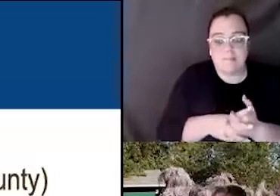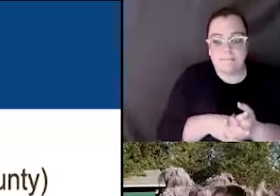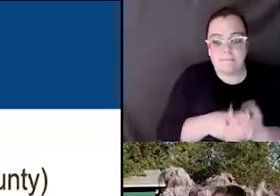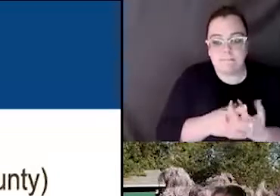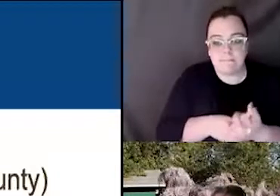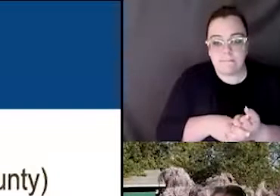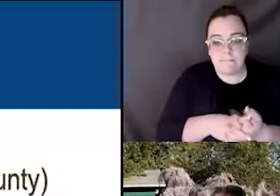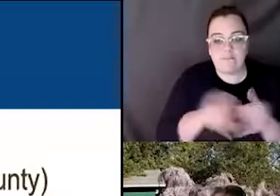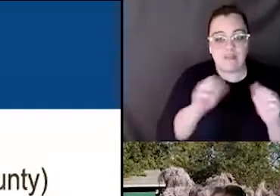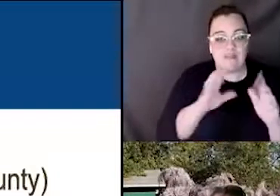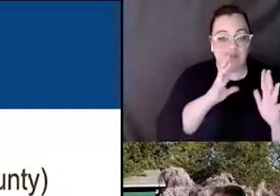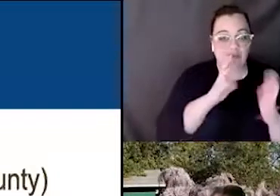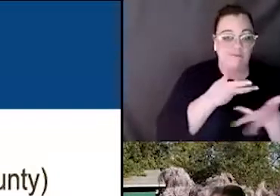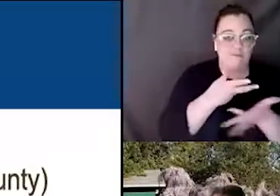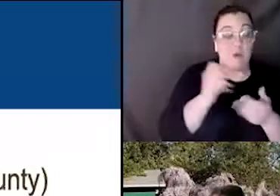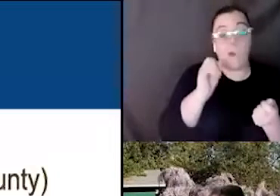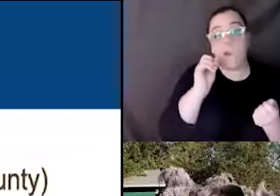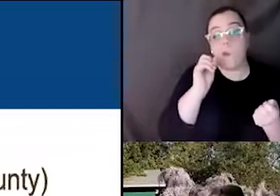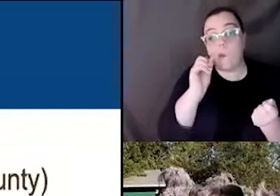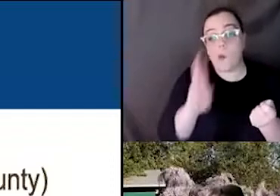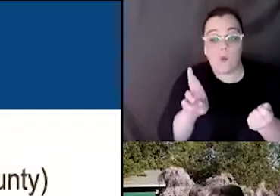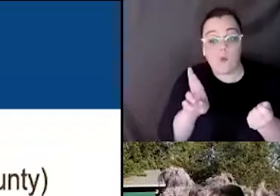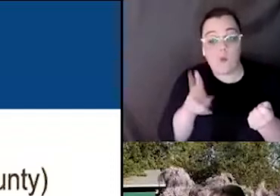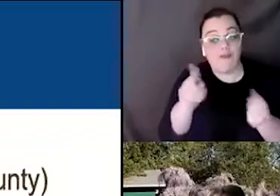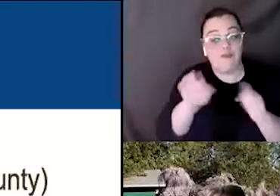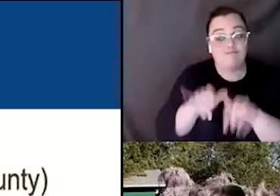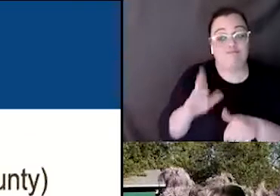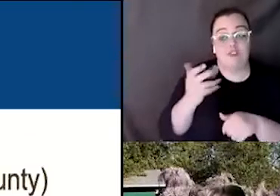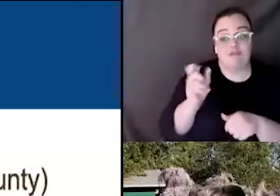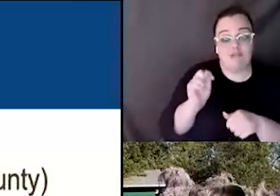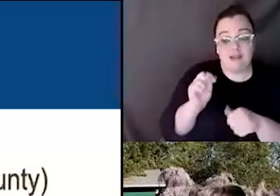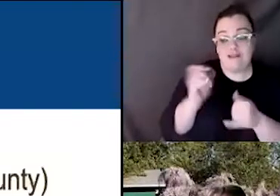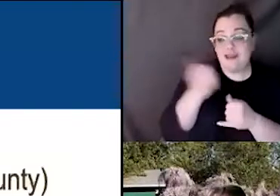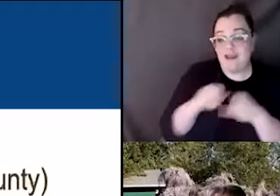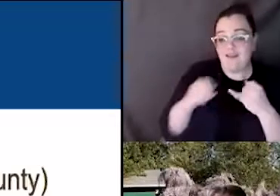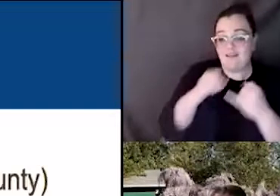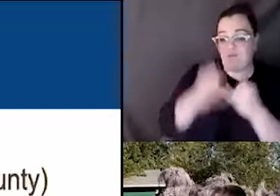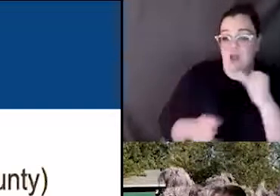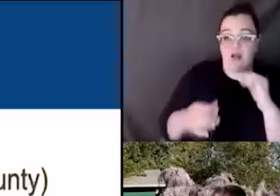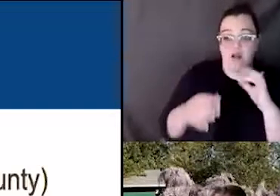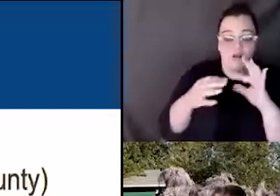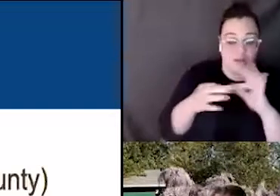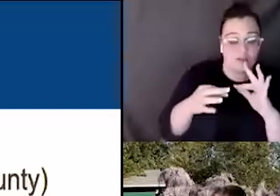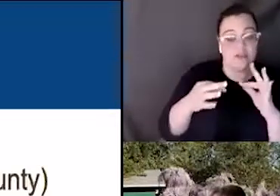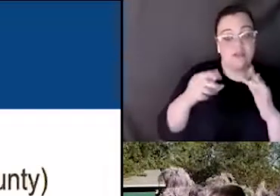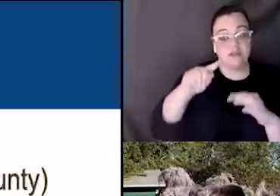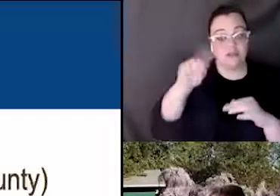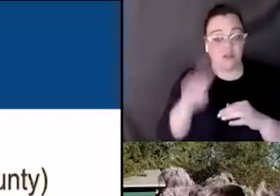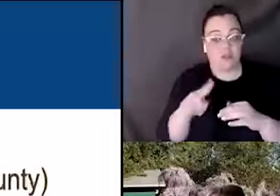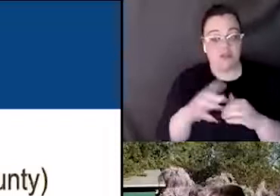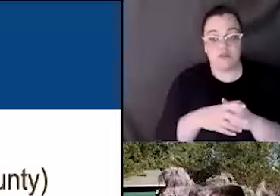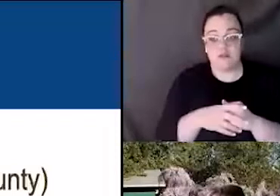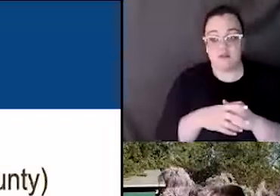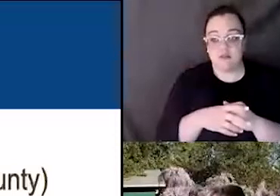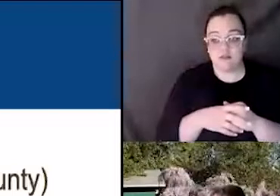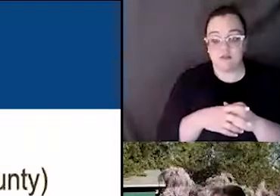can talk, or you can put in the chat. Any final comments or questions? Thanks for the thanks in